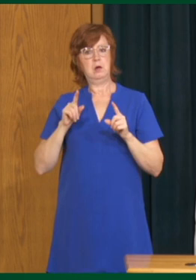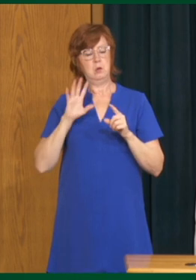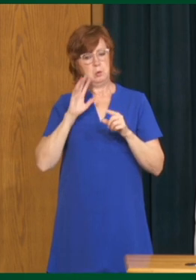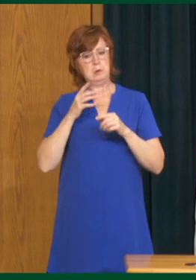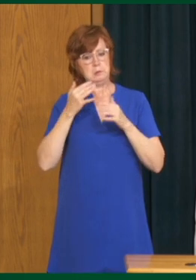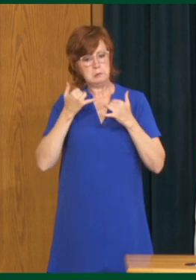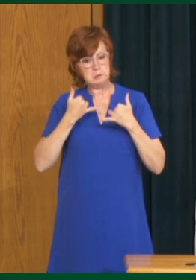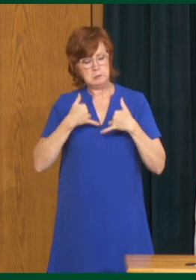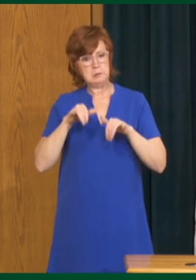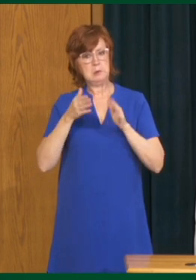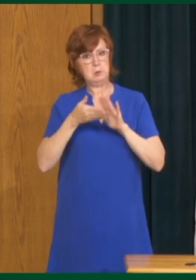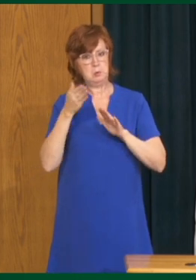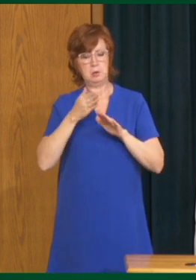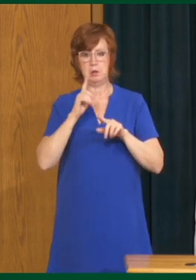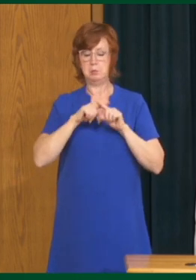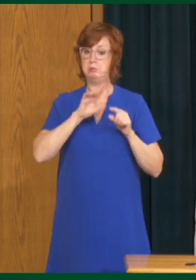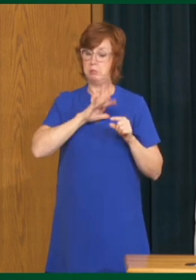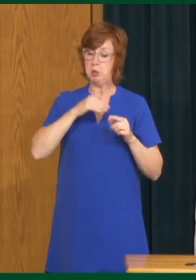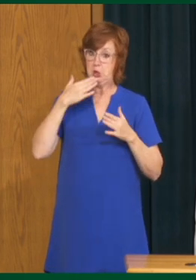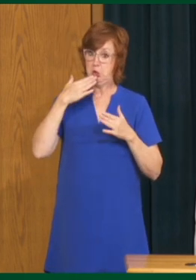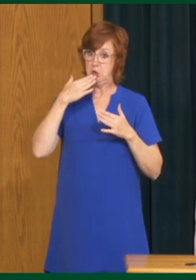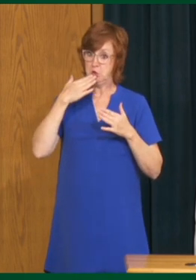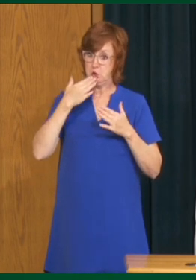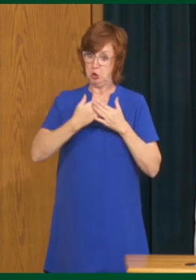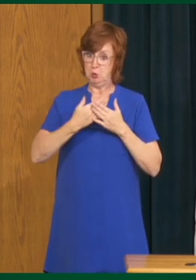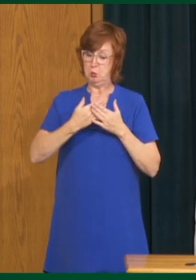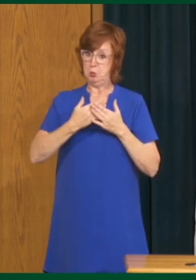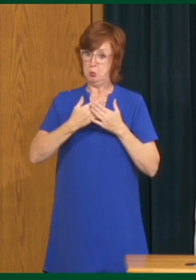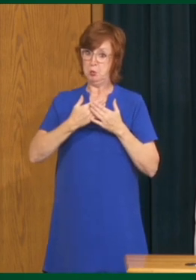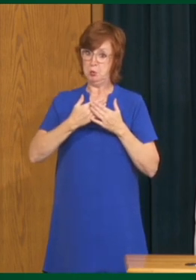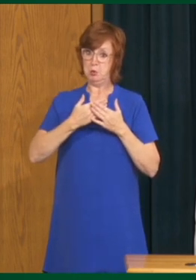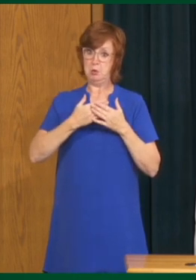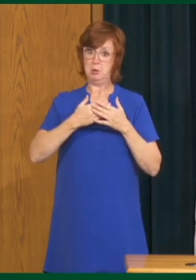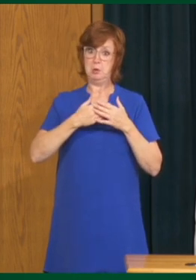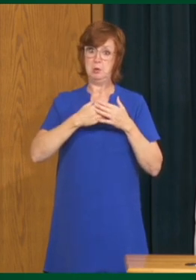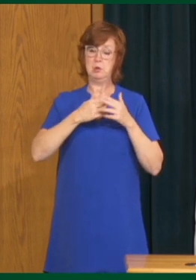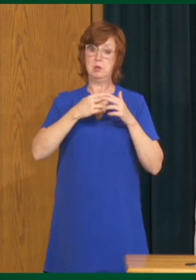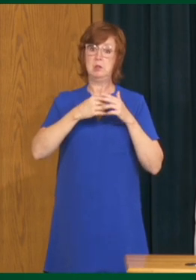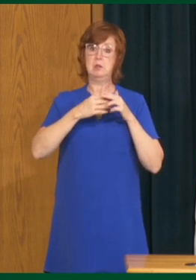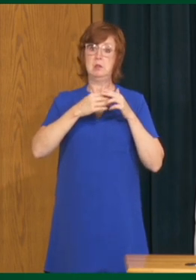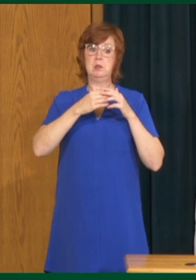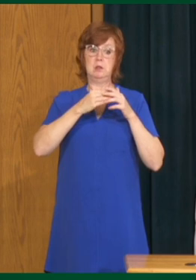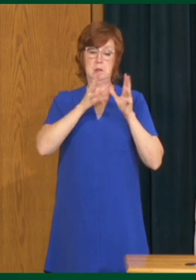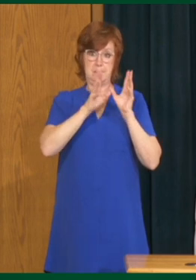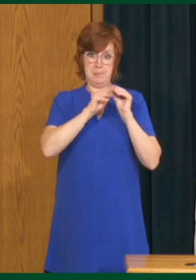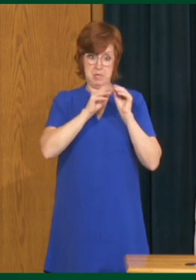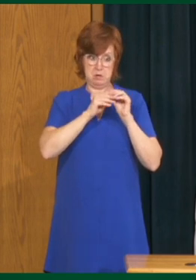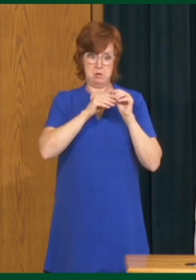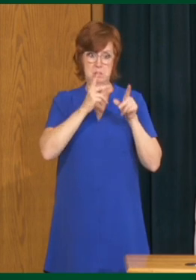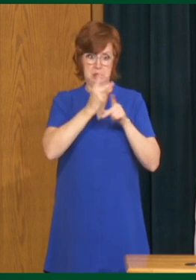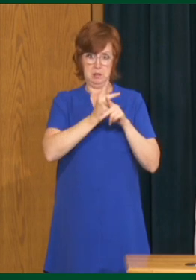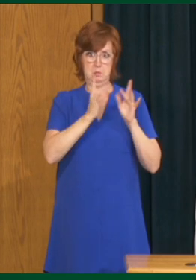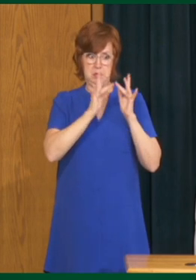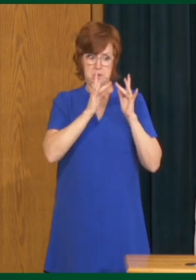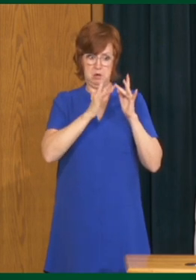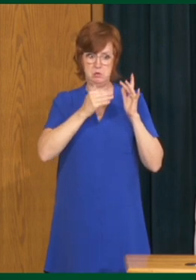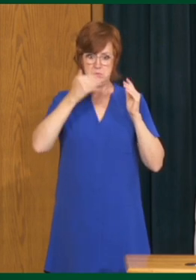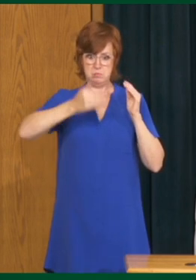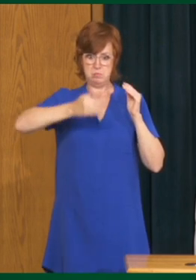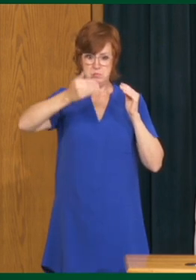we have seen it minimize some of the slowing downs of services, but also provide another avenue for patients to make contact with their